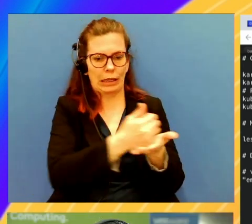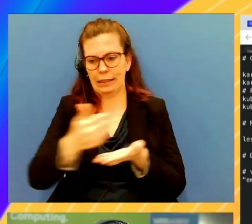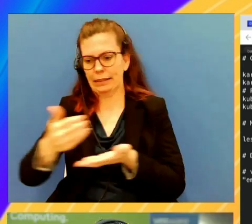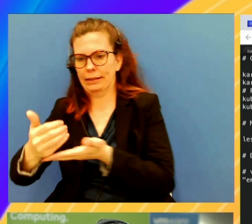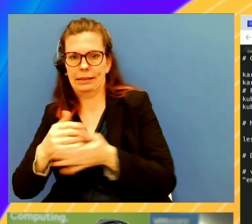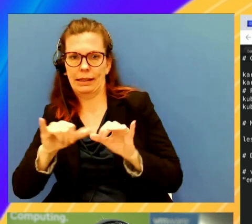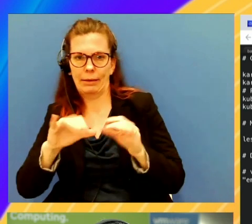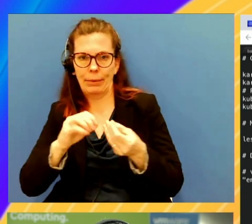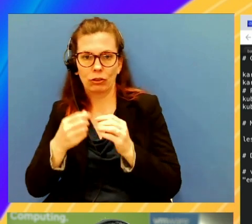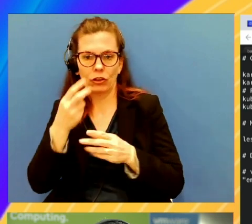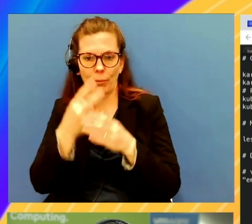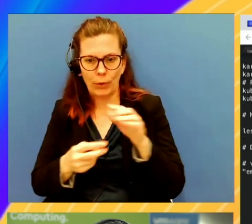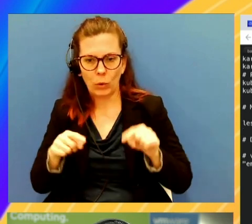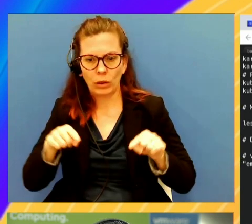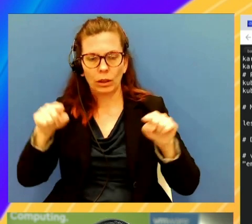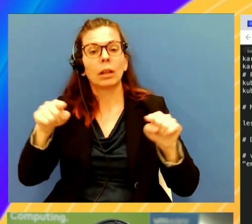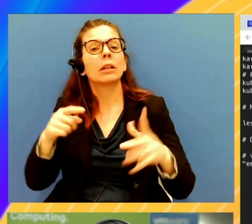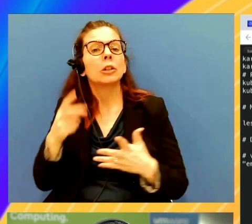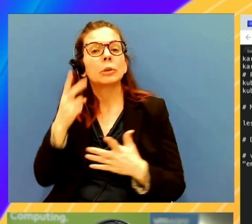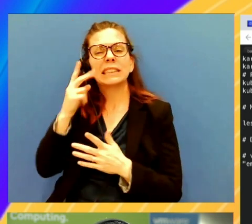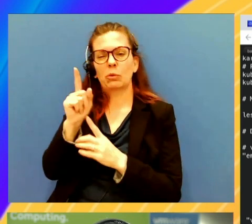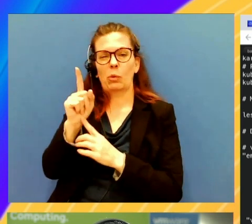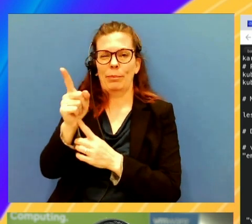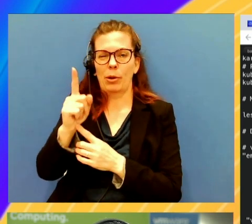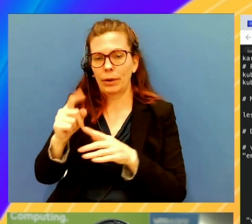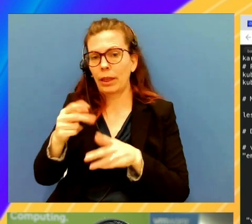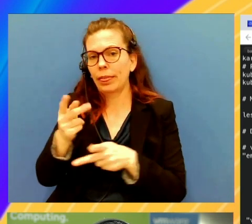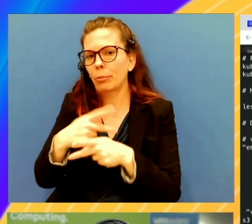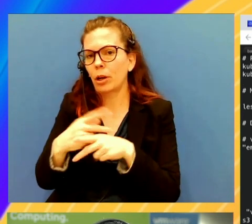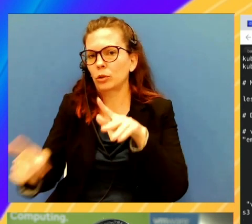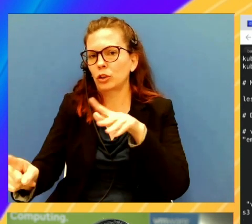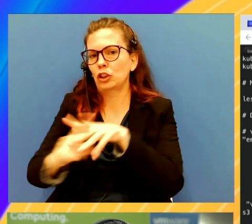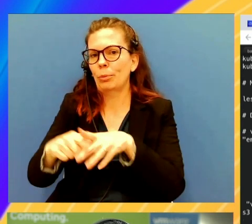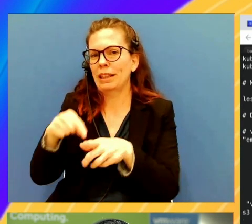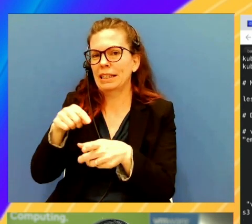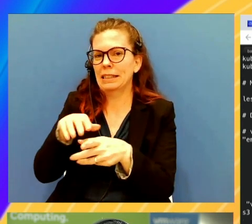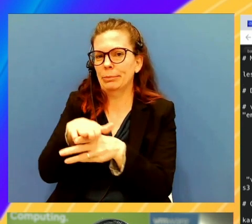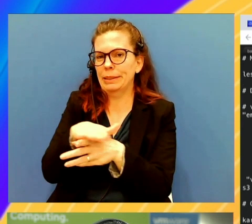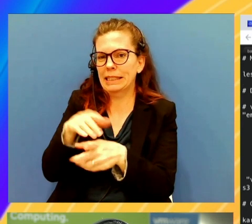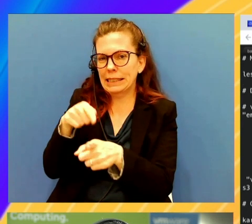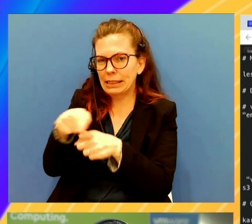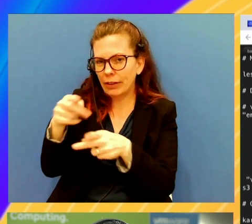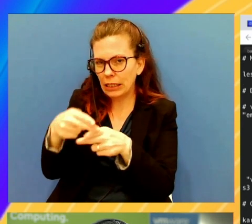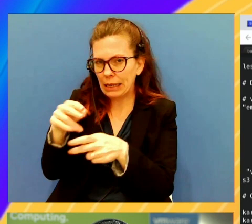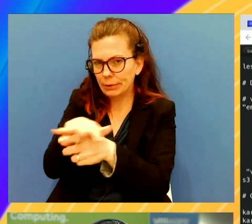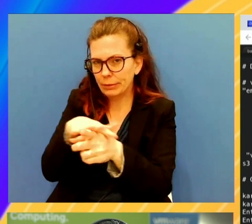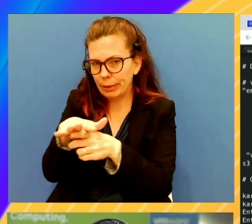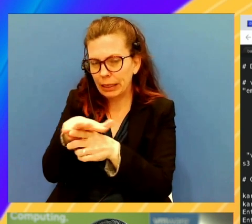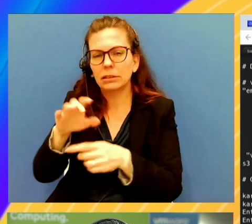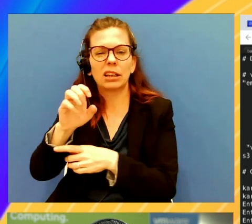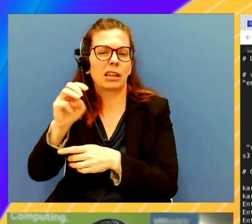will see in a moment the pod will show up in a specific namespace, which is the